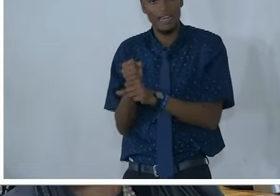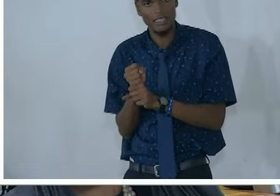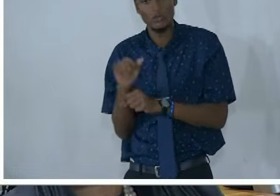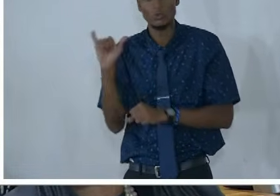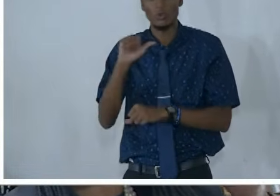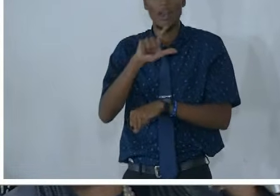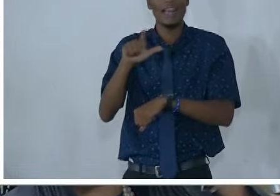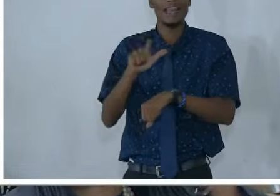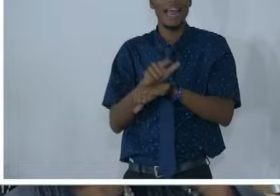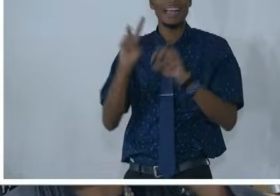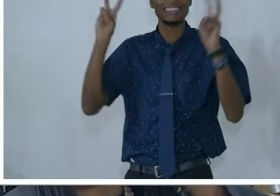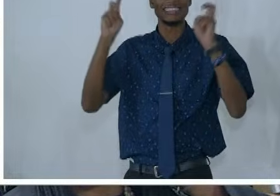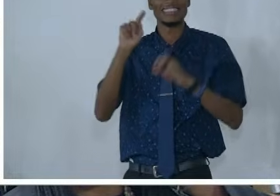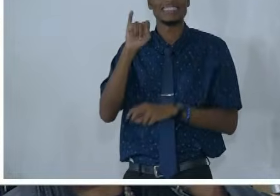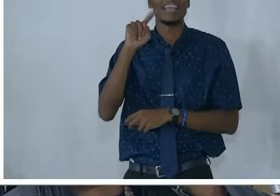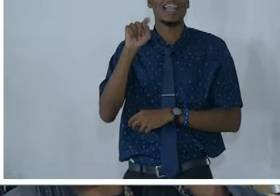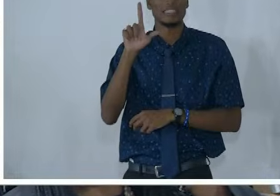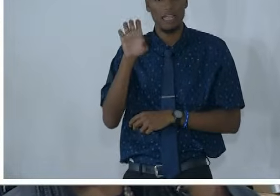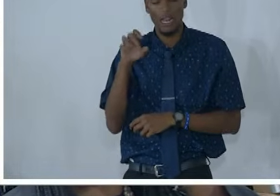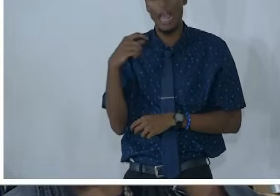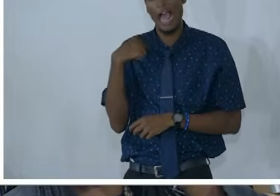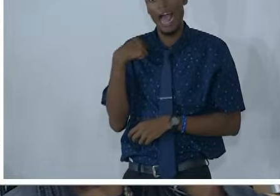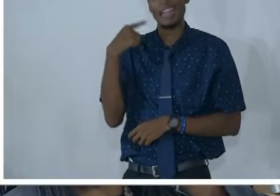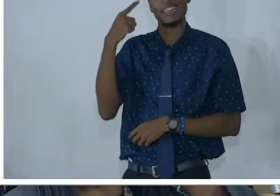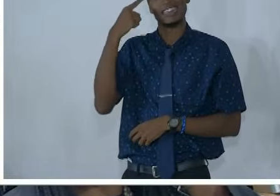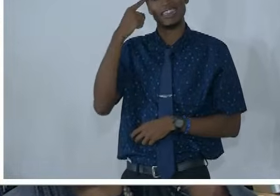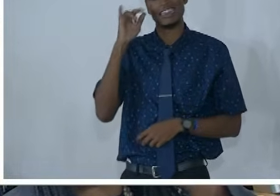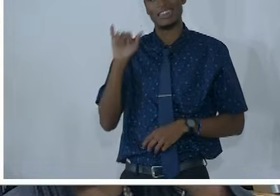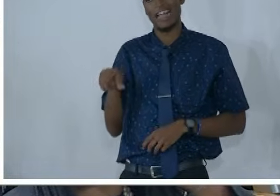titling. It is something that I think that